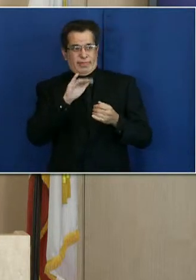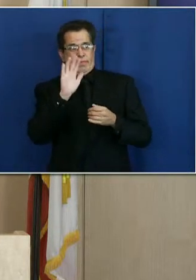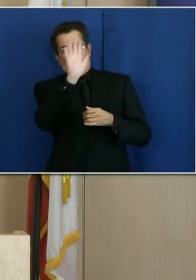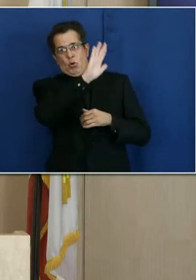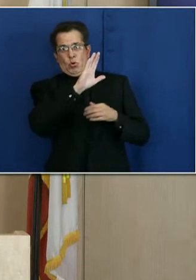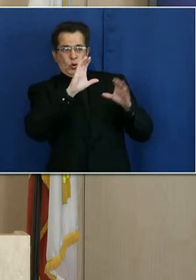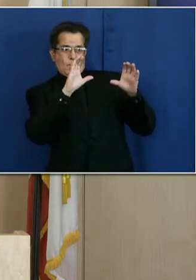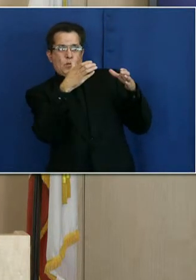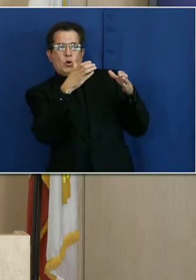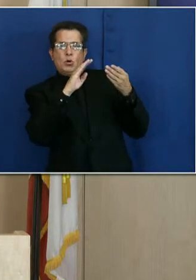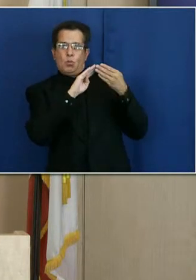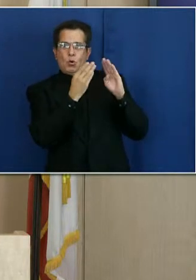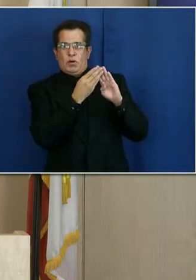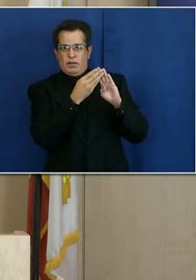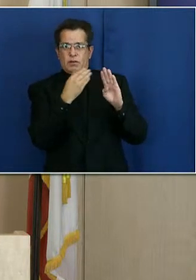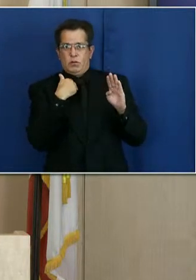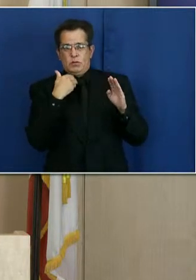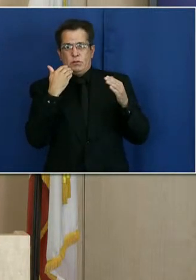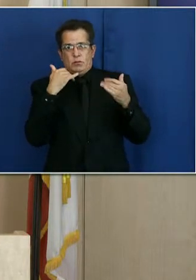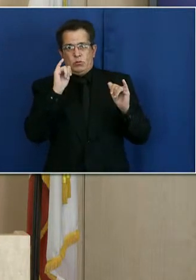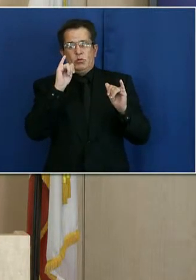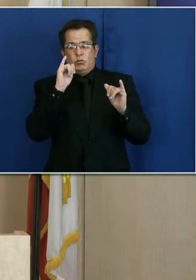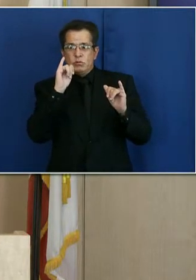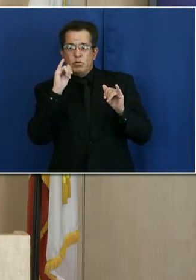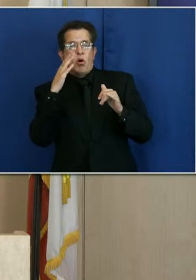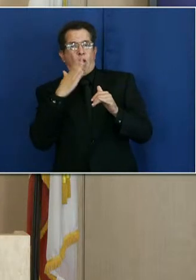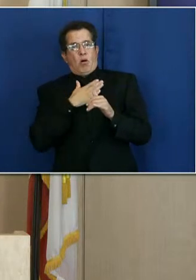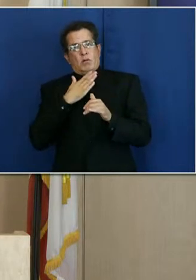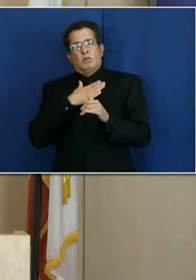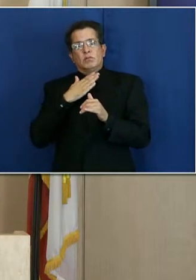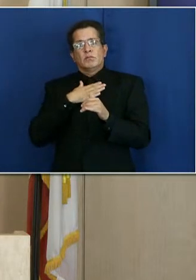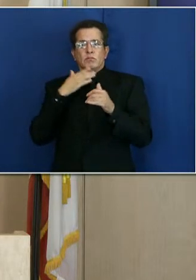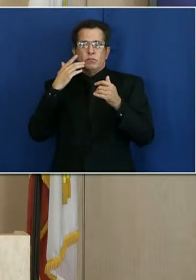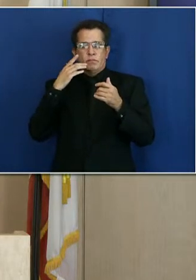community that we are addressing our non-pharmacologic